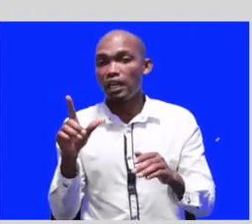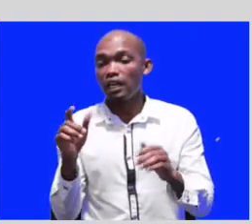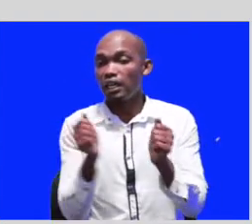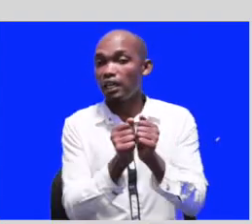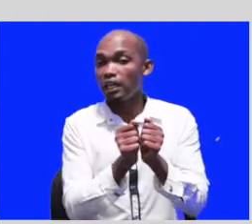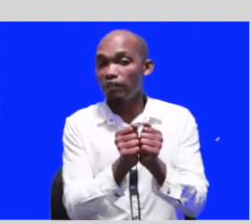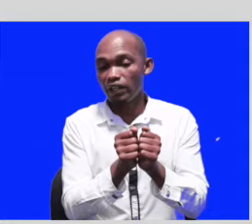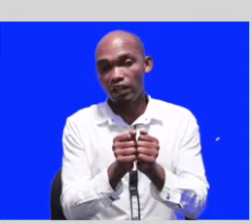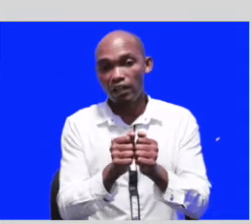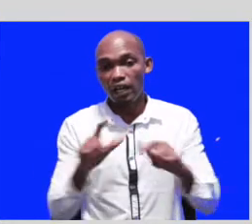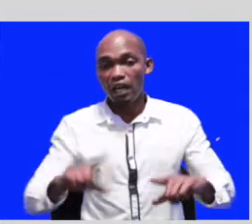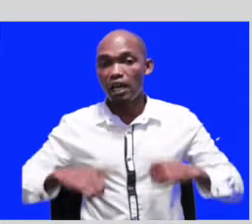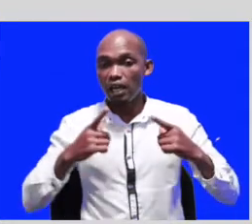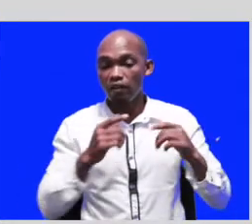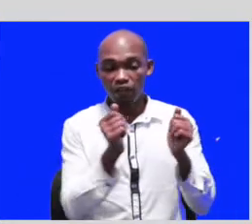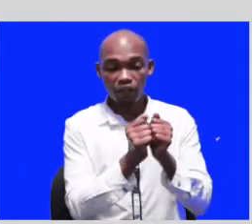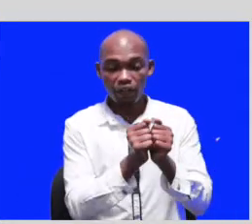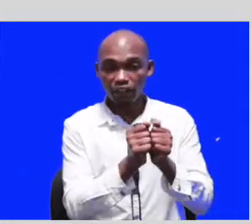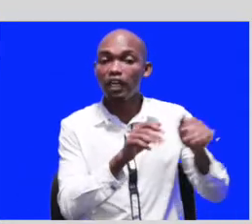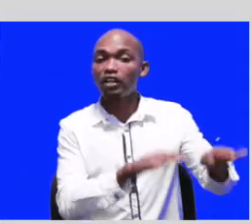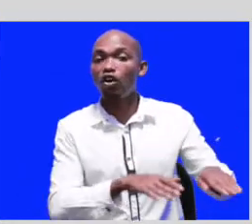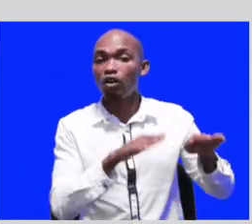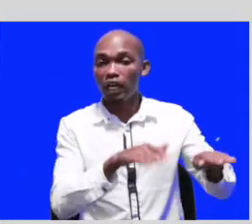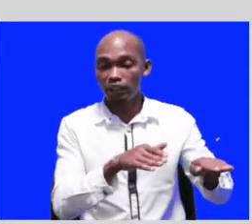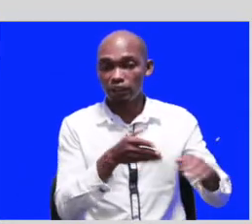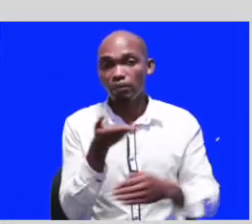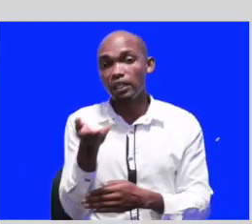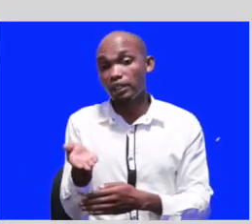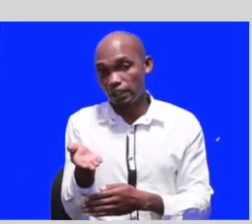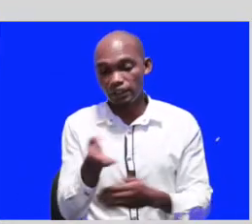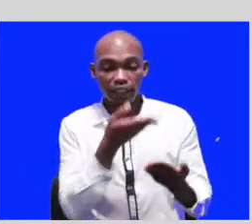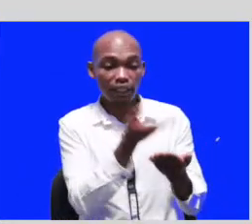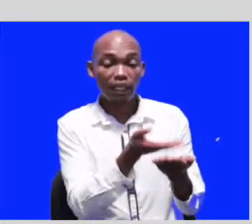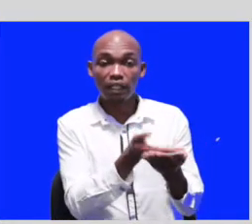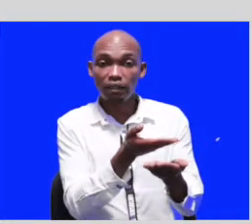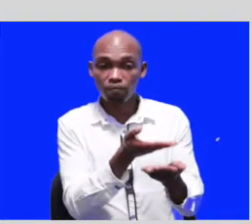conditions, habitats, and complexity of living organisms contradicts these suggestions.